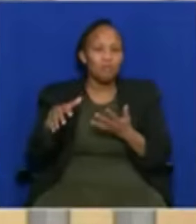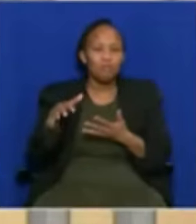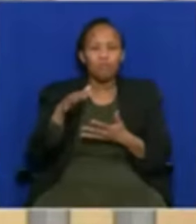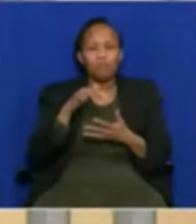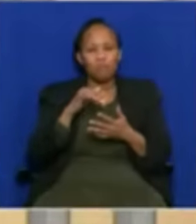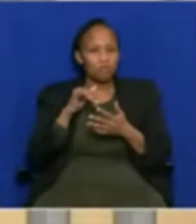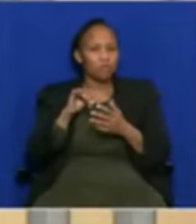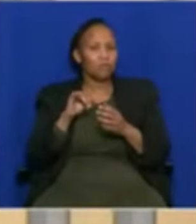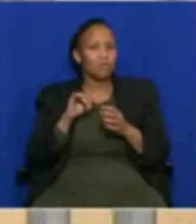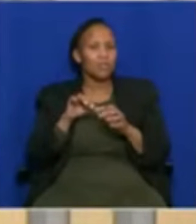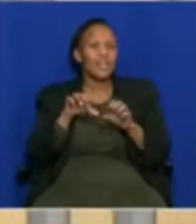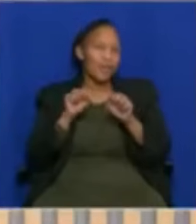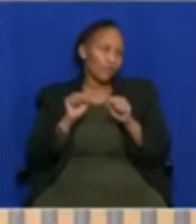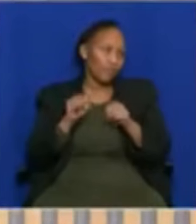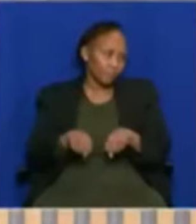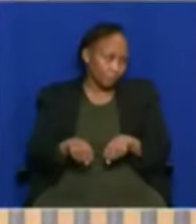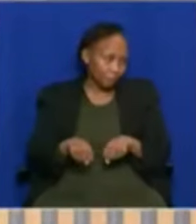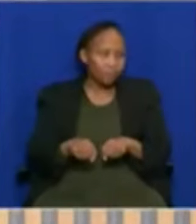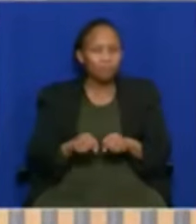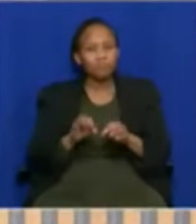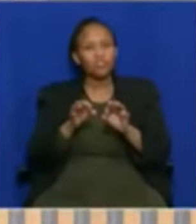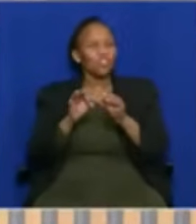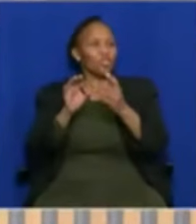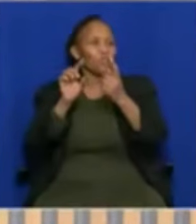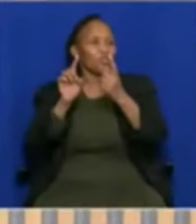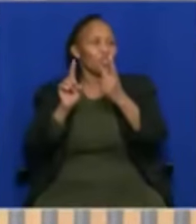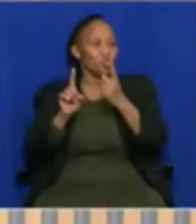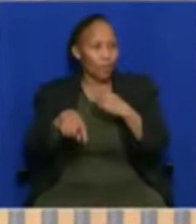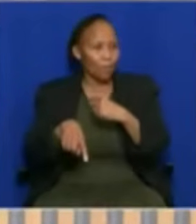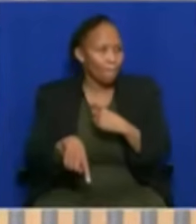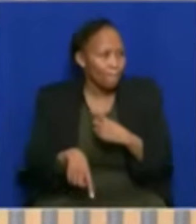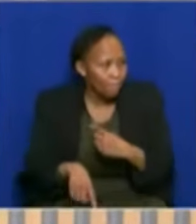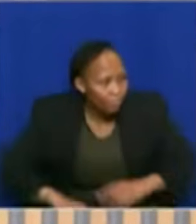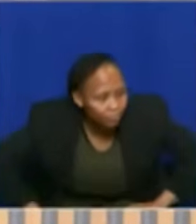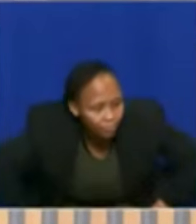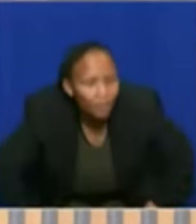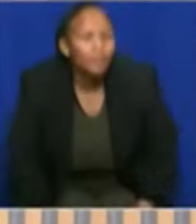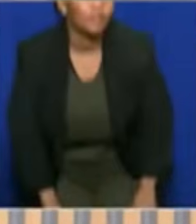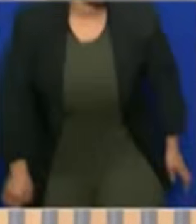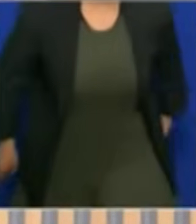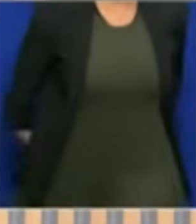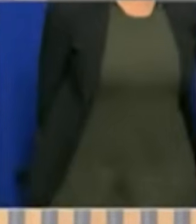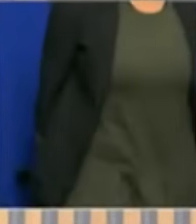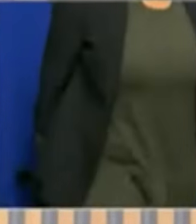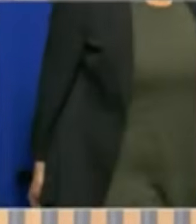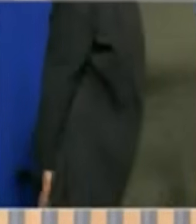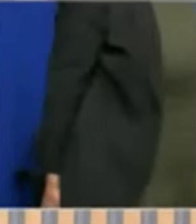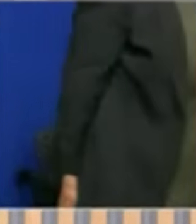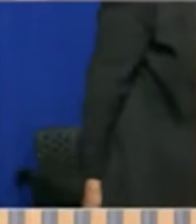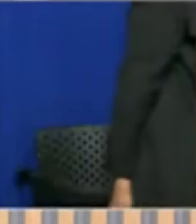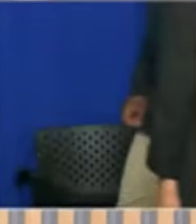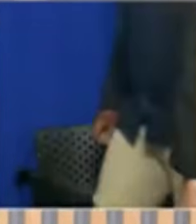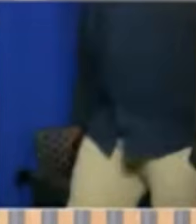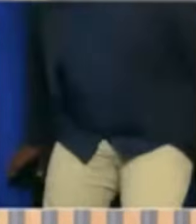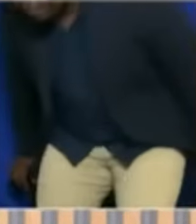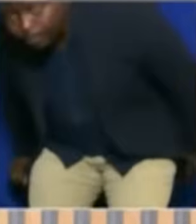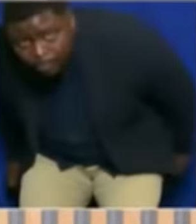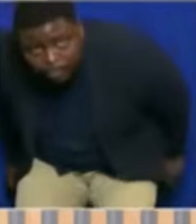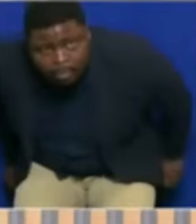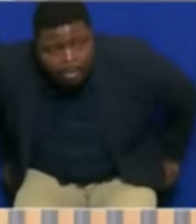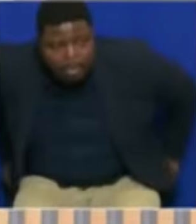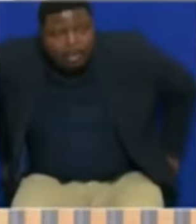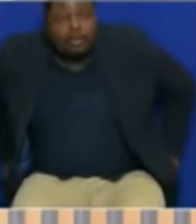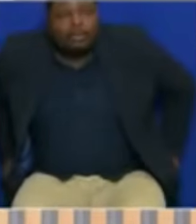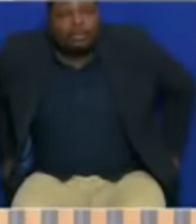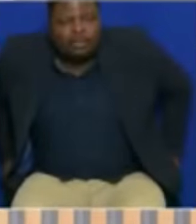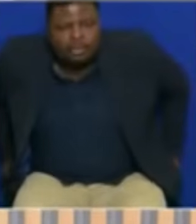I understand, are you saying these people at page 938 that are listed there,